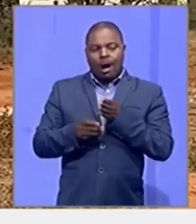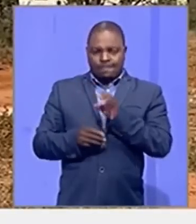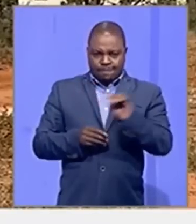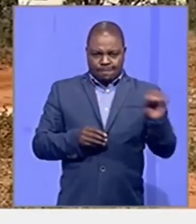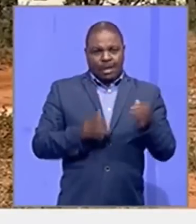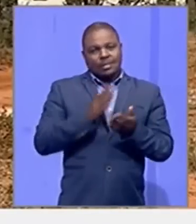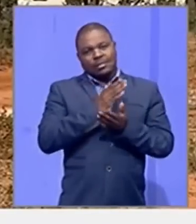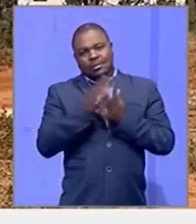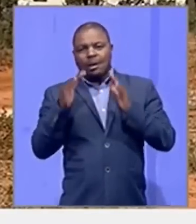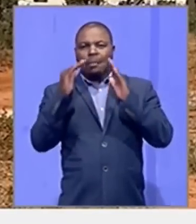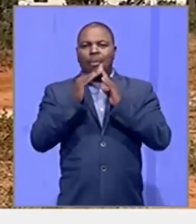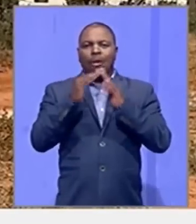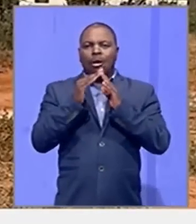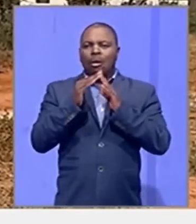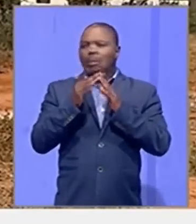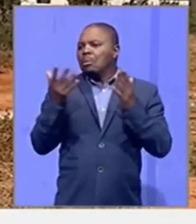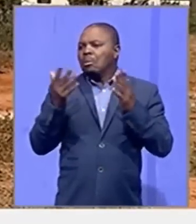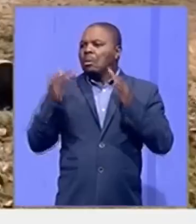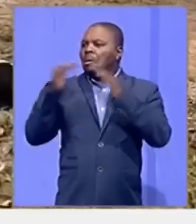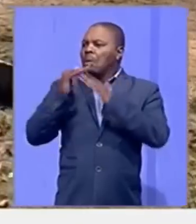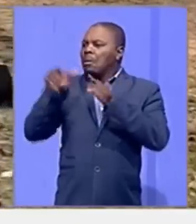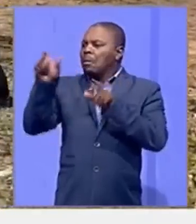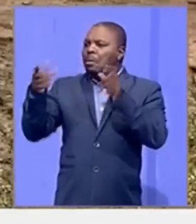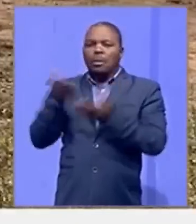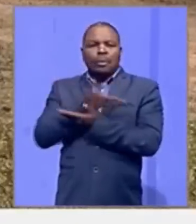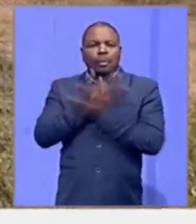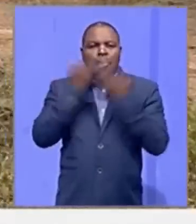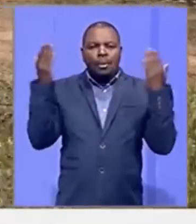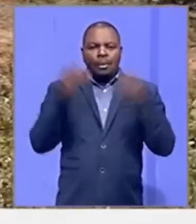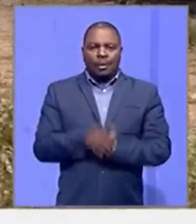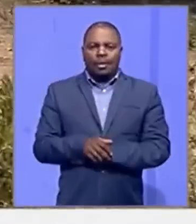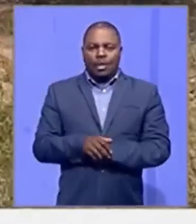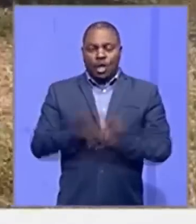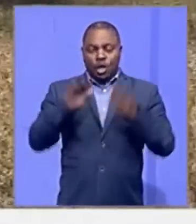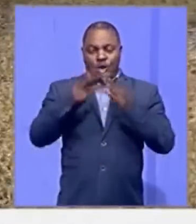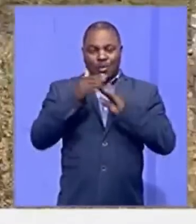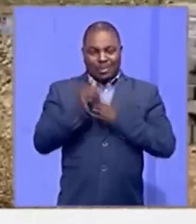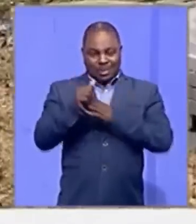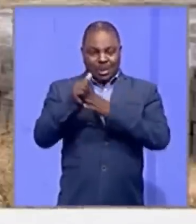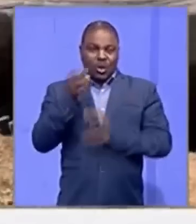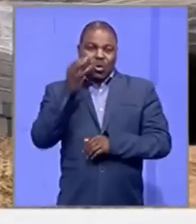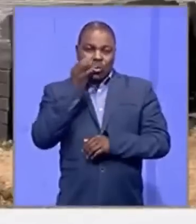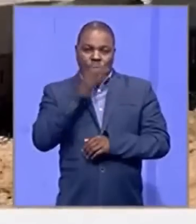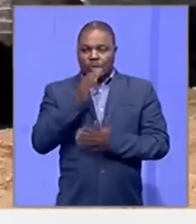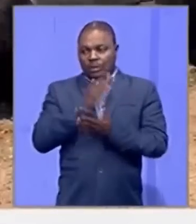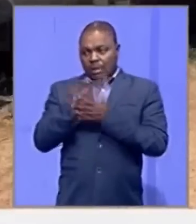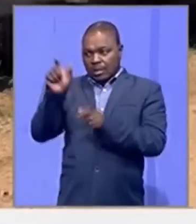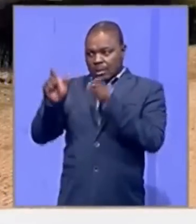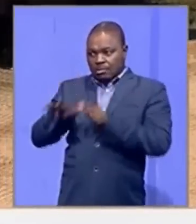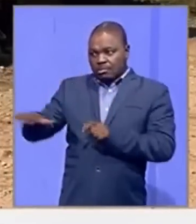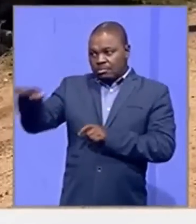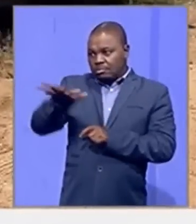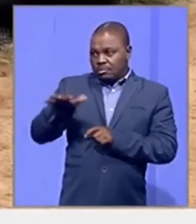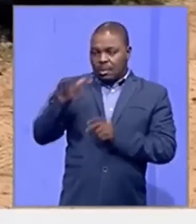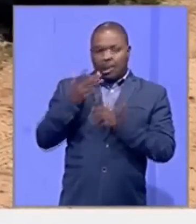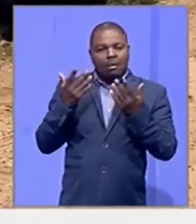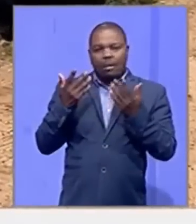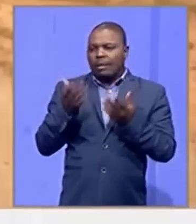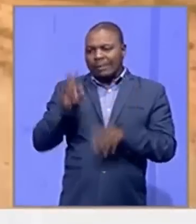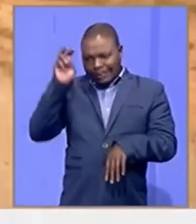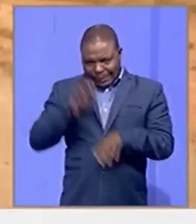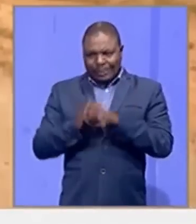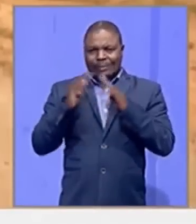di ka mafelong ao a sa dule go batho moetapele wa badudi o re batho ba mmalwa bao ba hlokago dintlo ka tikologong ye ga ba